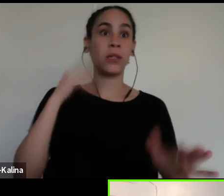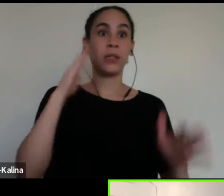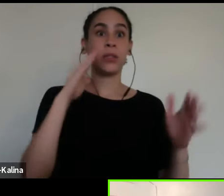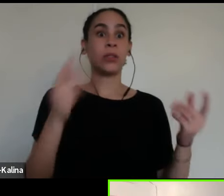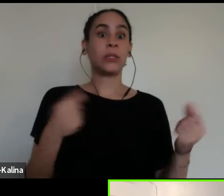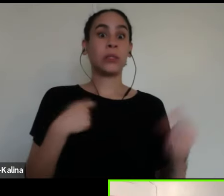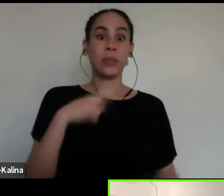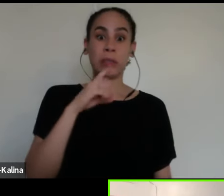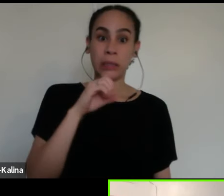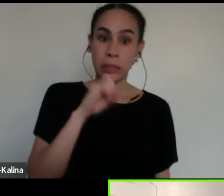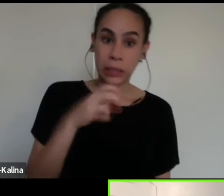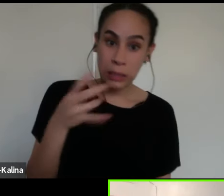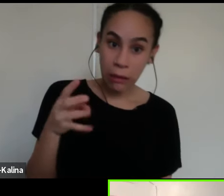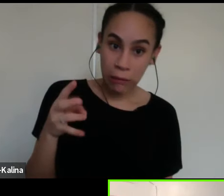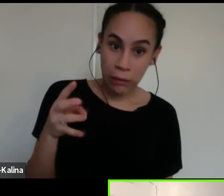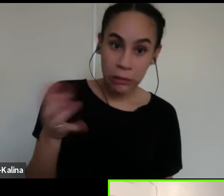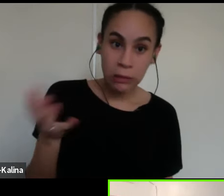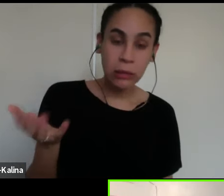old.